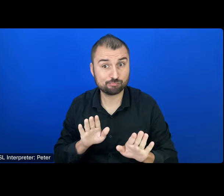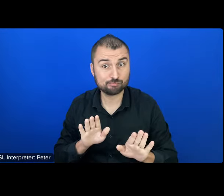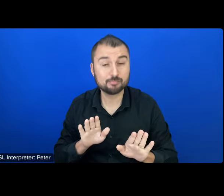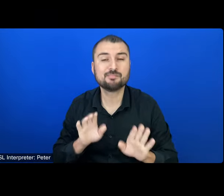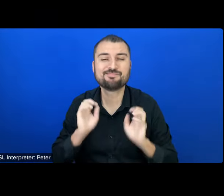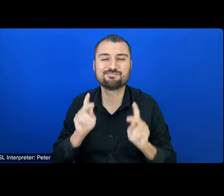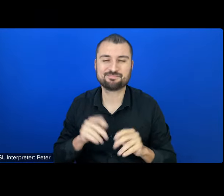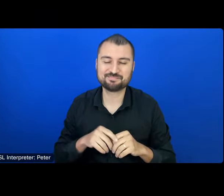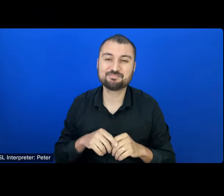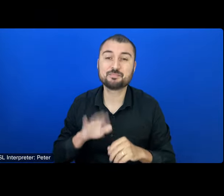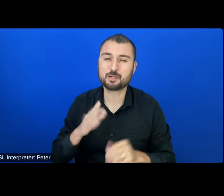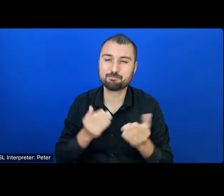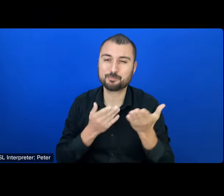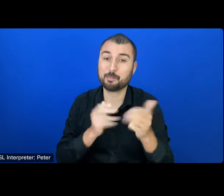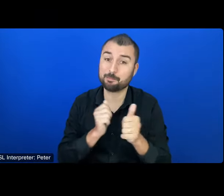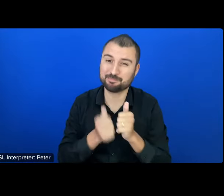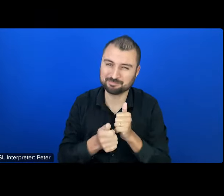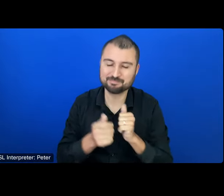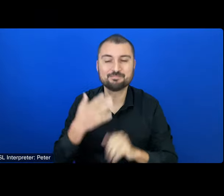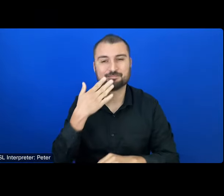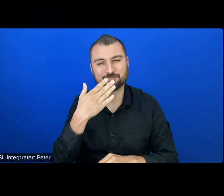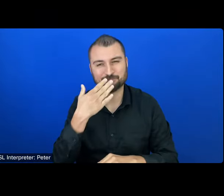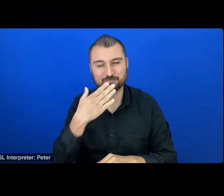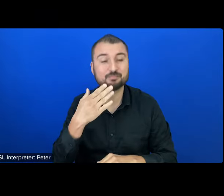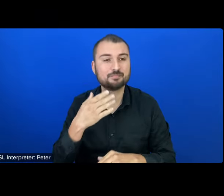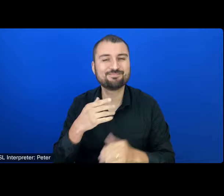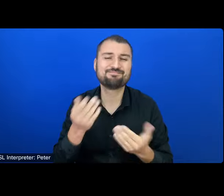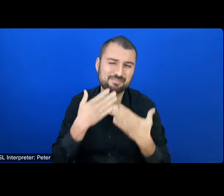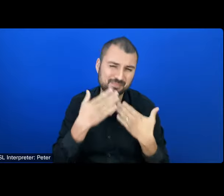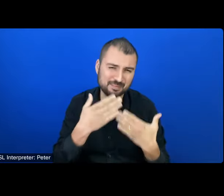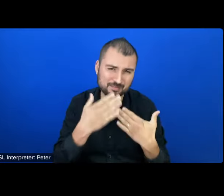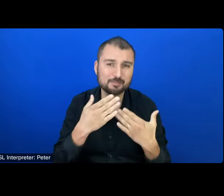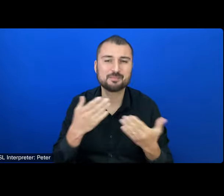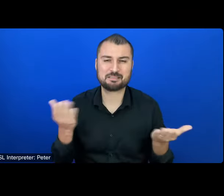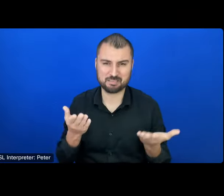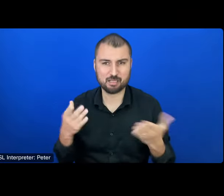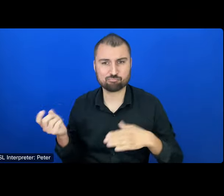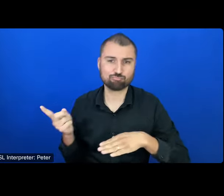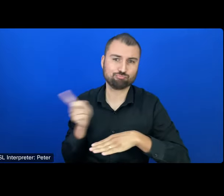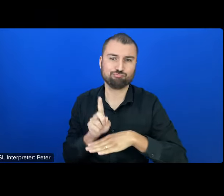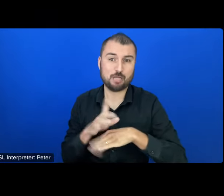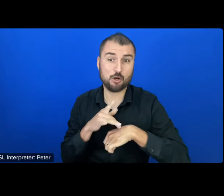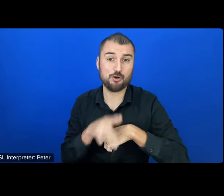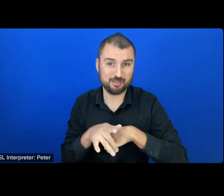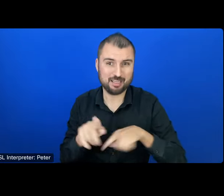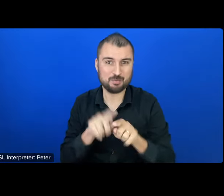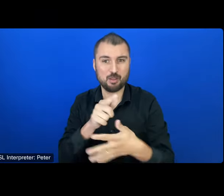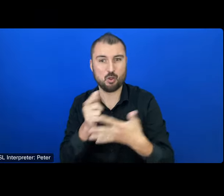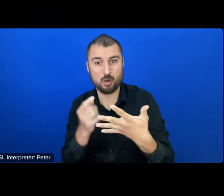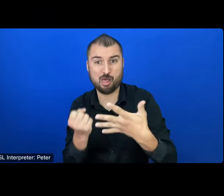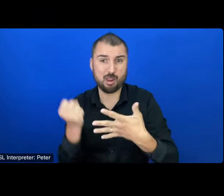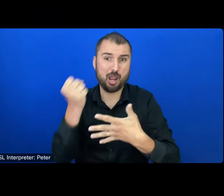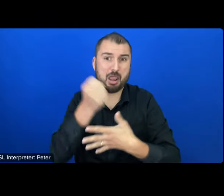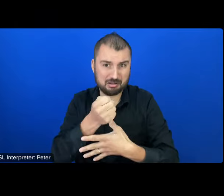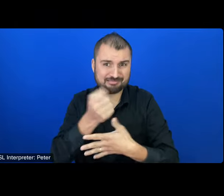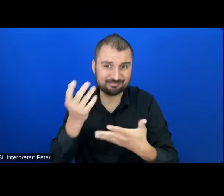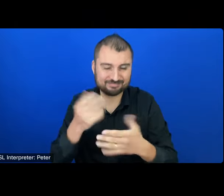Looks like your motion has passed. So thank you for being here early and going out of order here. Thank you, Chairman, and thank you, committee. You